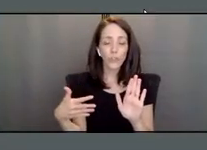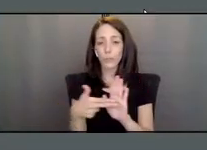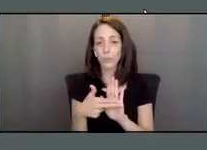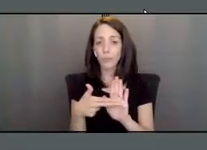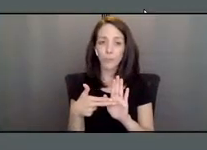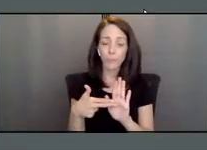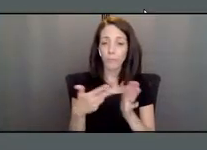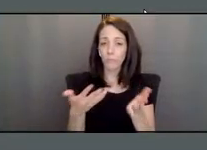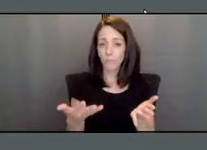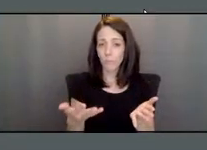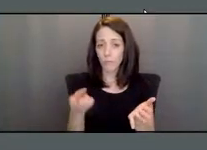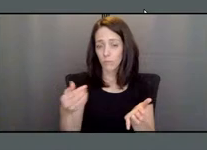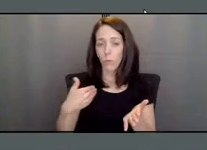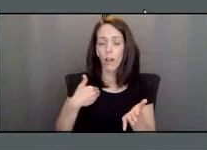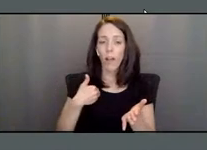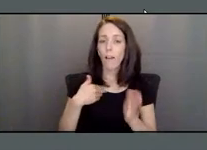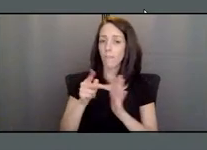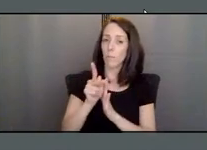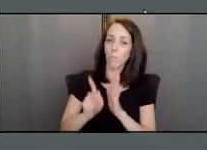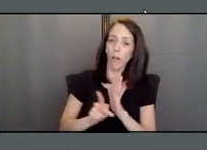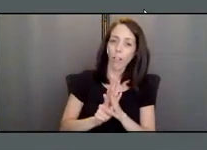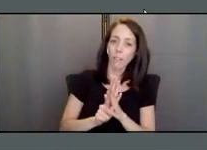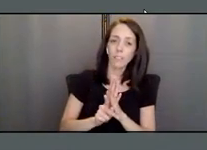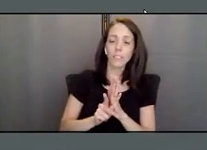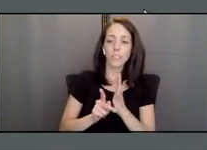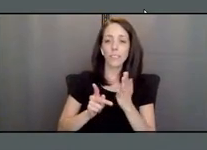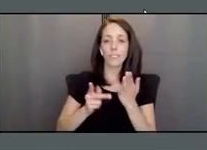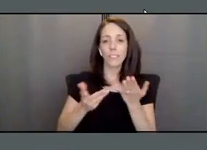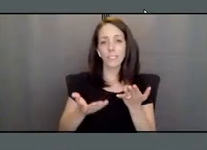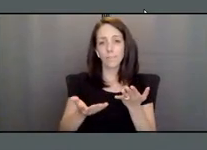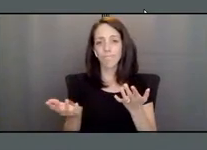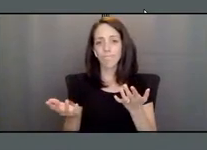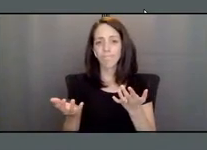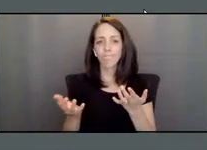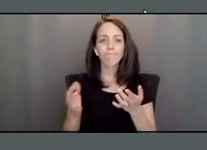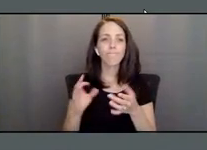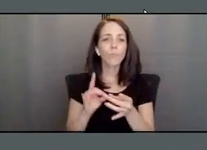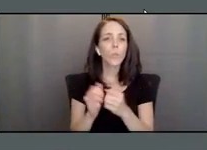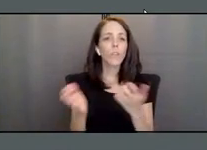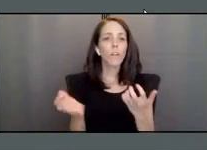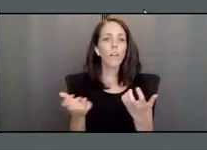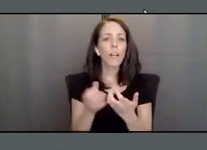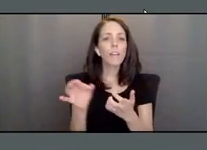an overt policy around accommodations if people request them?